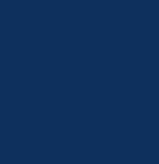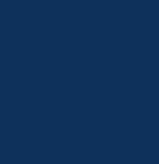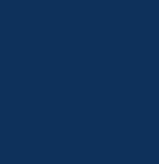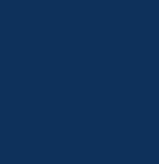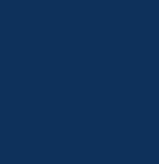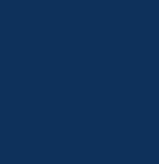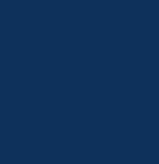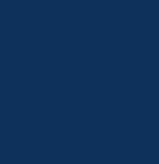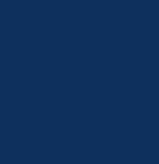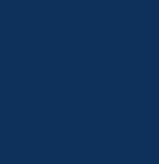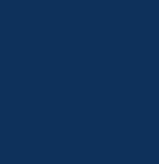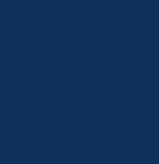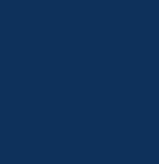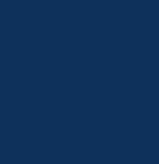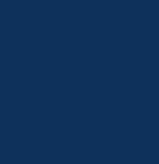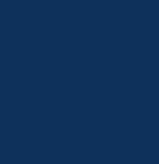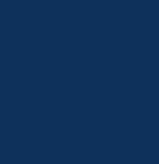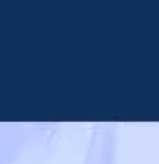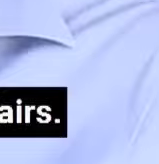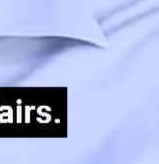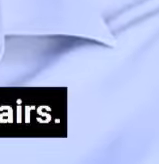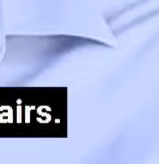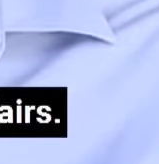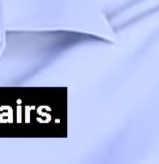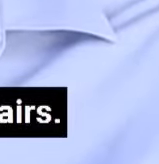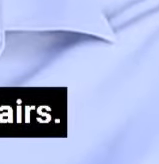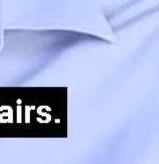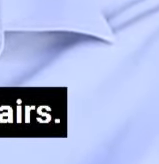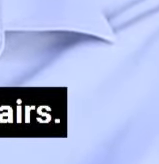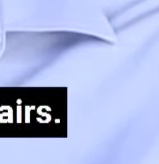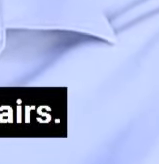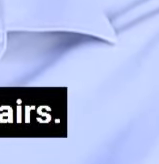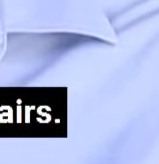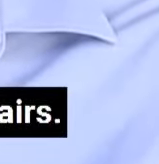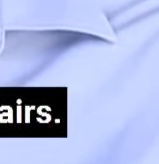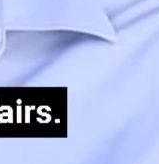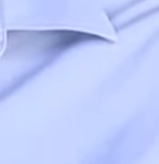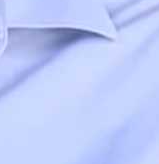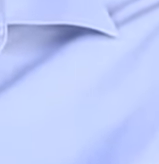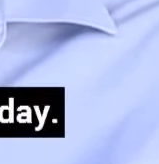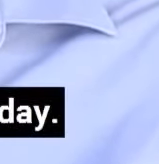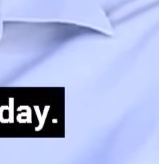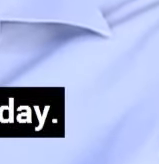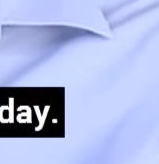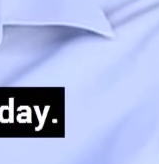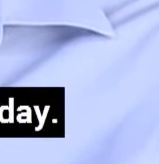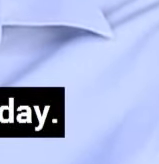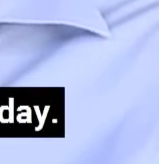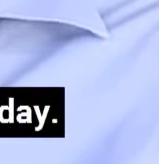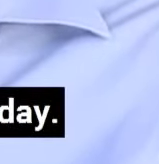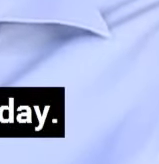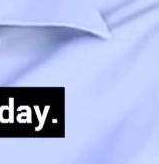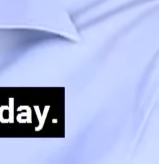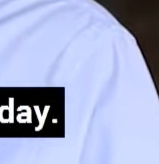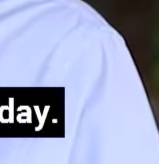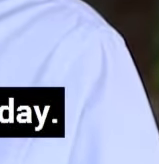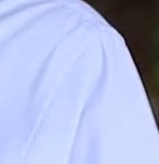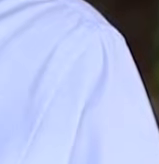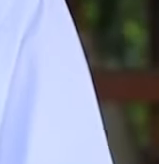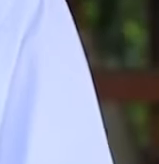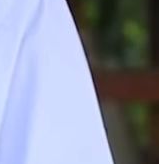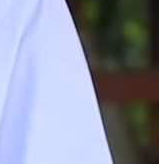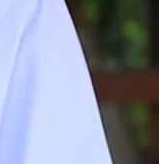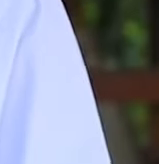me. Check out the Howie Severino podcast, an original for GMA News and Public Affairs. New episodes will stream every